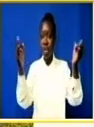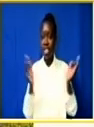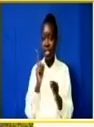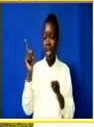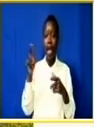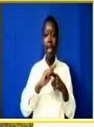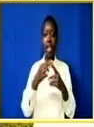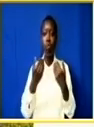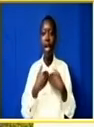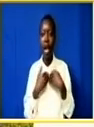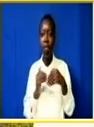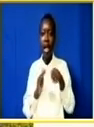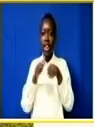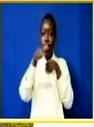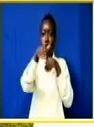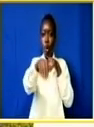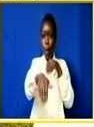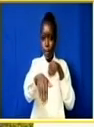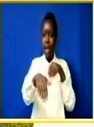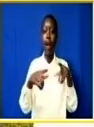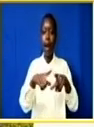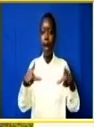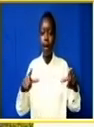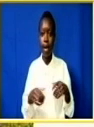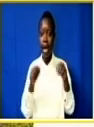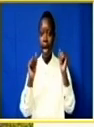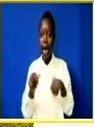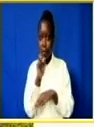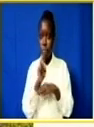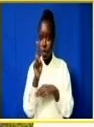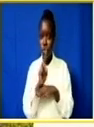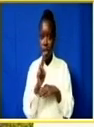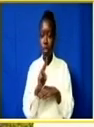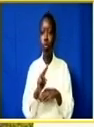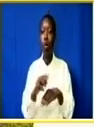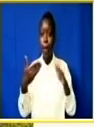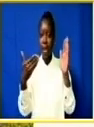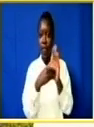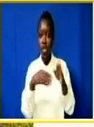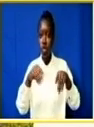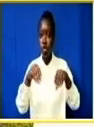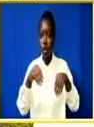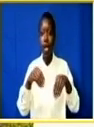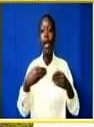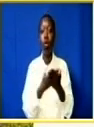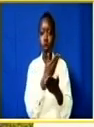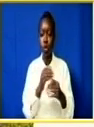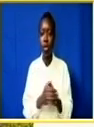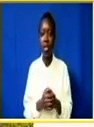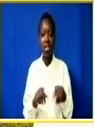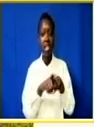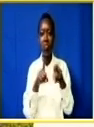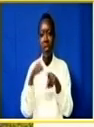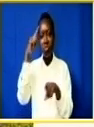slopy land. Mm. So it can be used, one, to prevent soil erosion, and to beauty. Because yeah. it's beautiful. It is. You can see